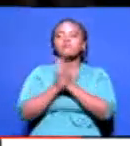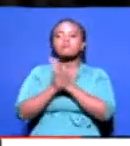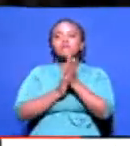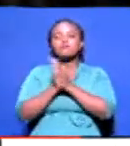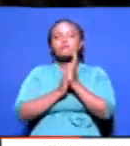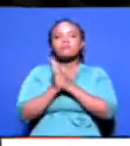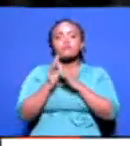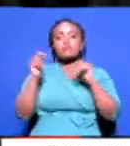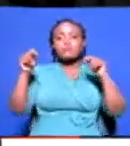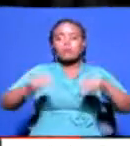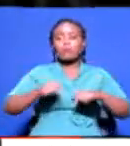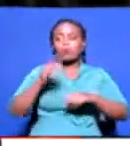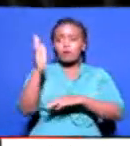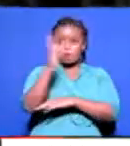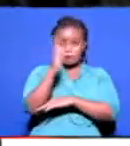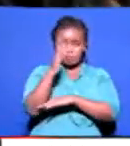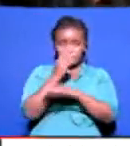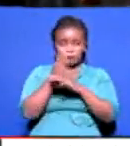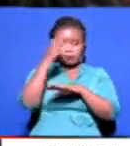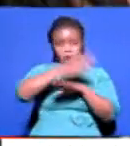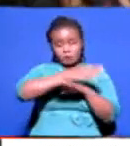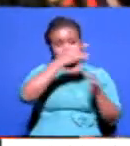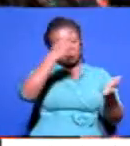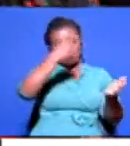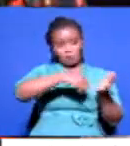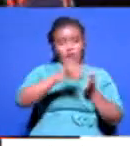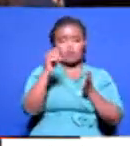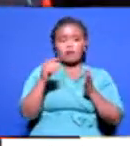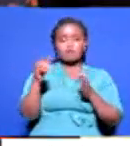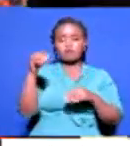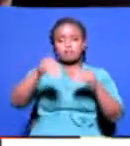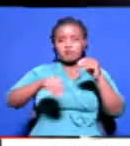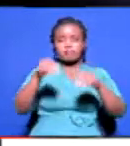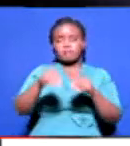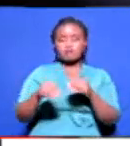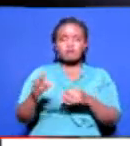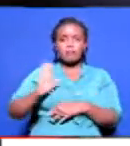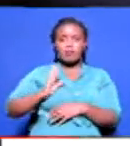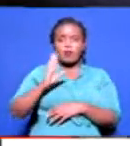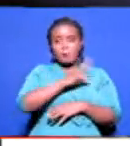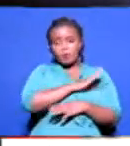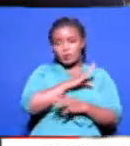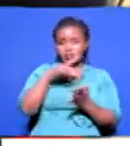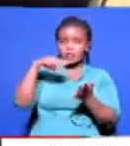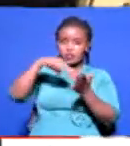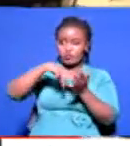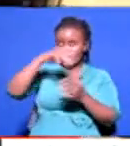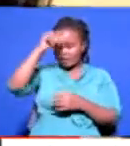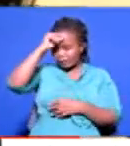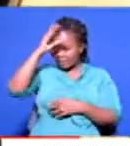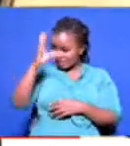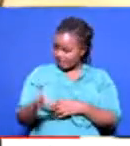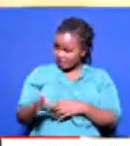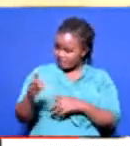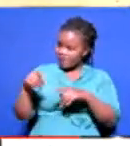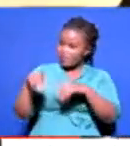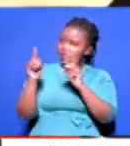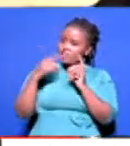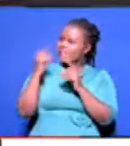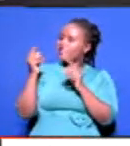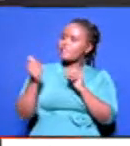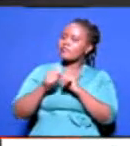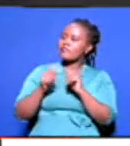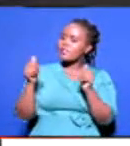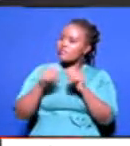after being cleared by the Tujibebe wa Kenya Party Elections Board to run for governorship, Kabogo said he was ready for a face-off with his